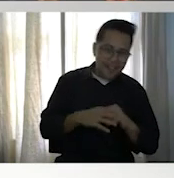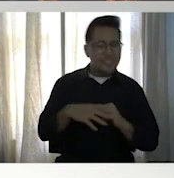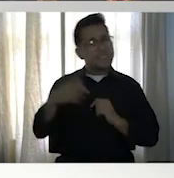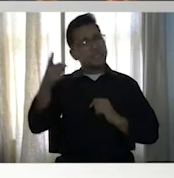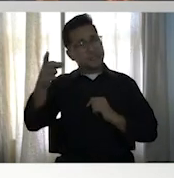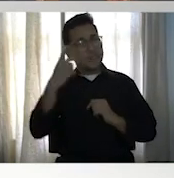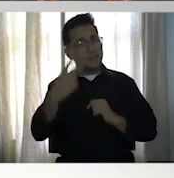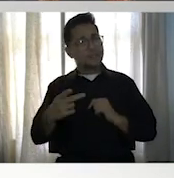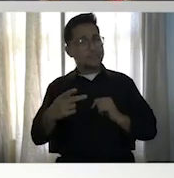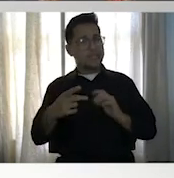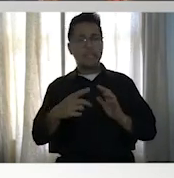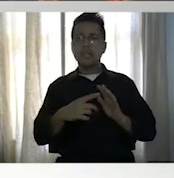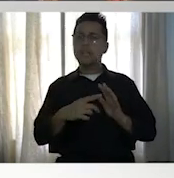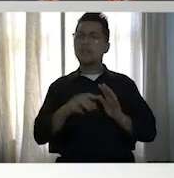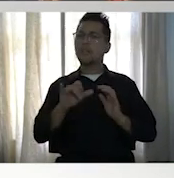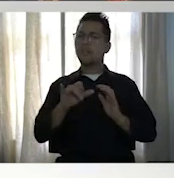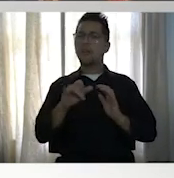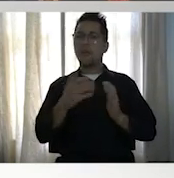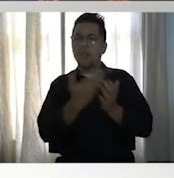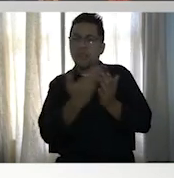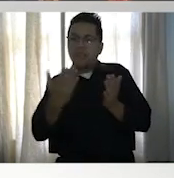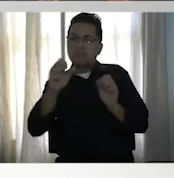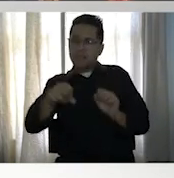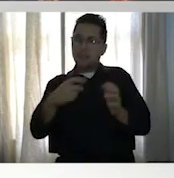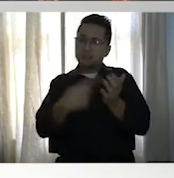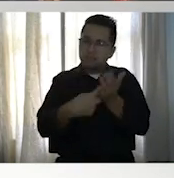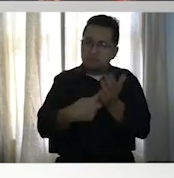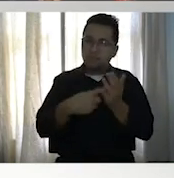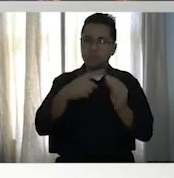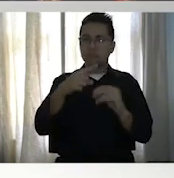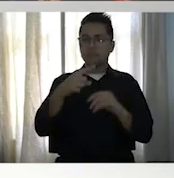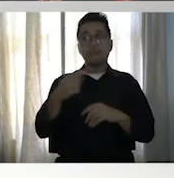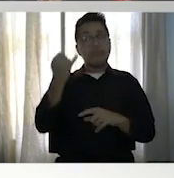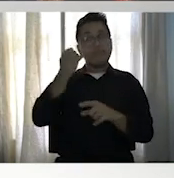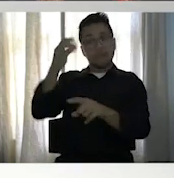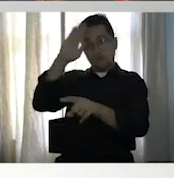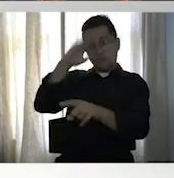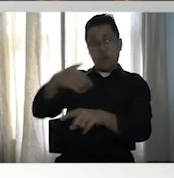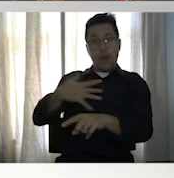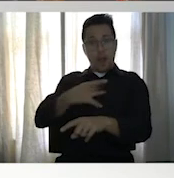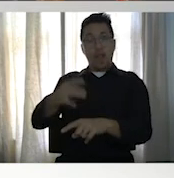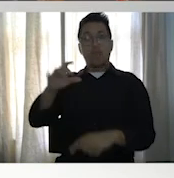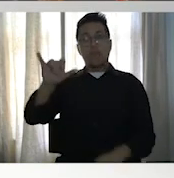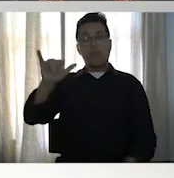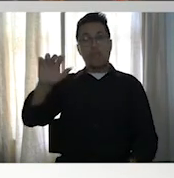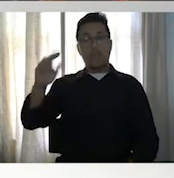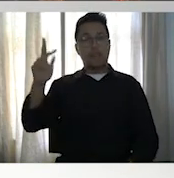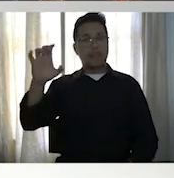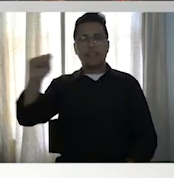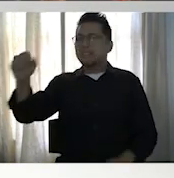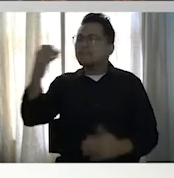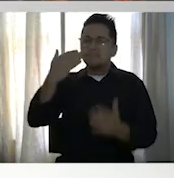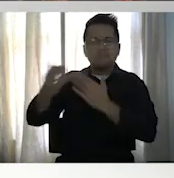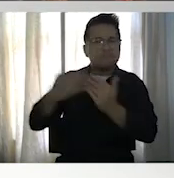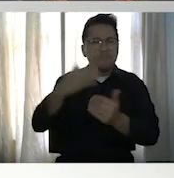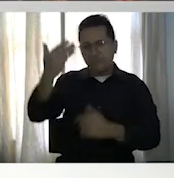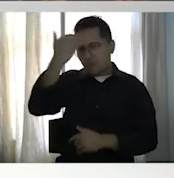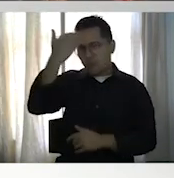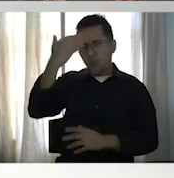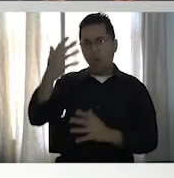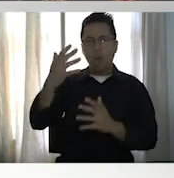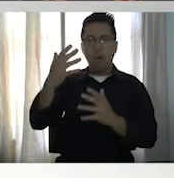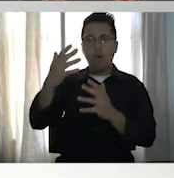the beginnings of what you can talk to another person about. If you know I like the Yankees, you could say, even if you know nothing about the